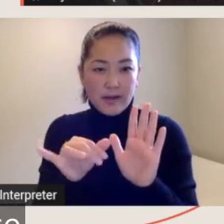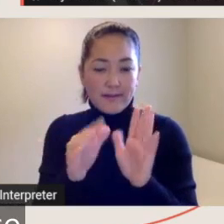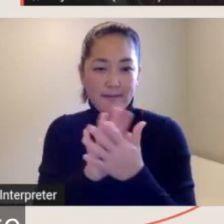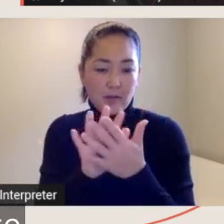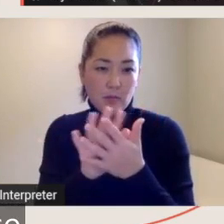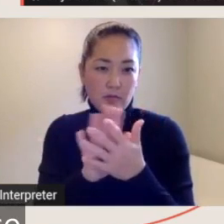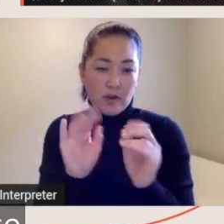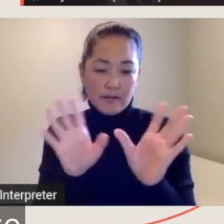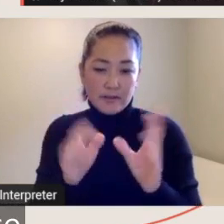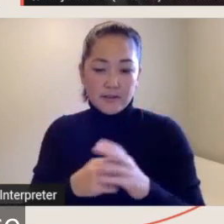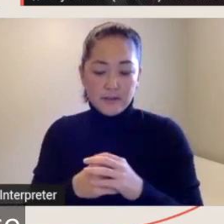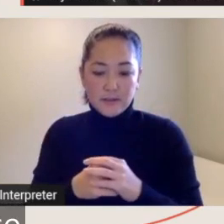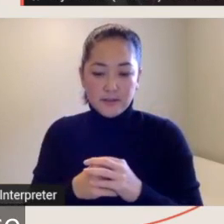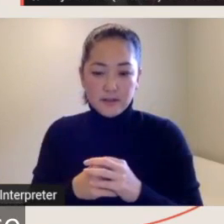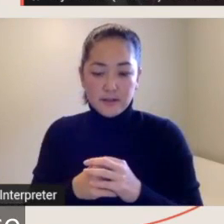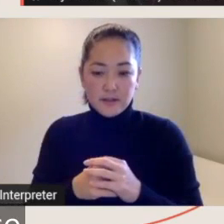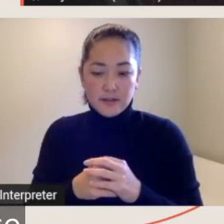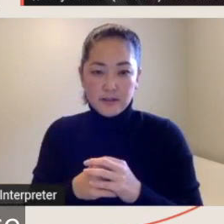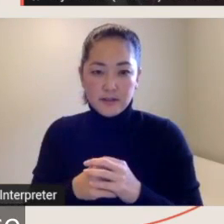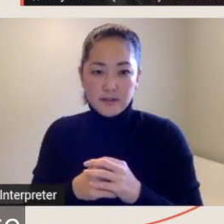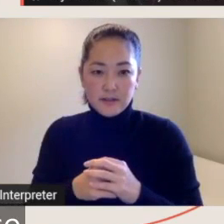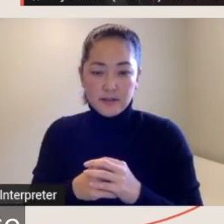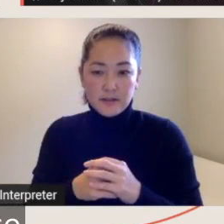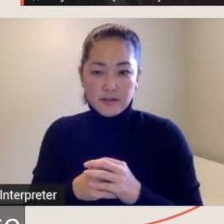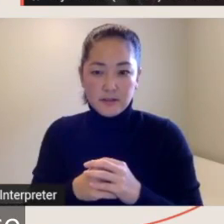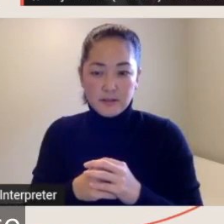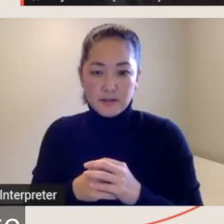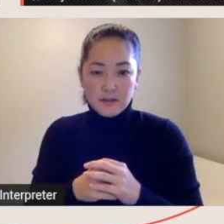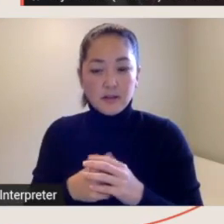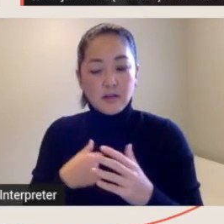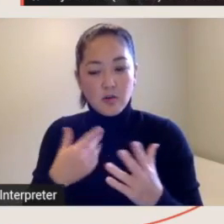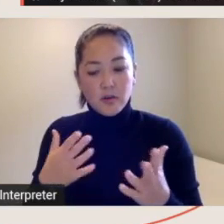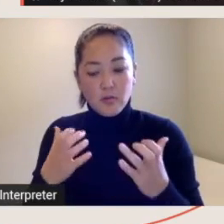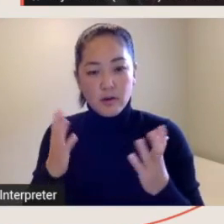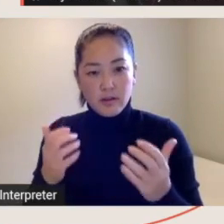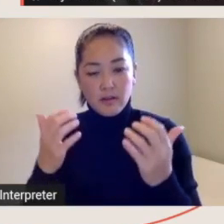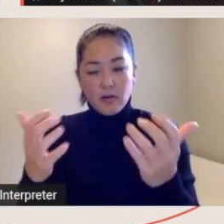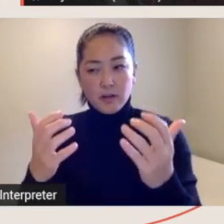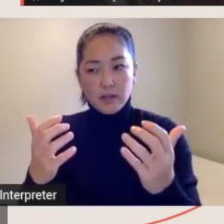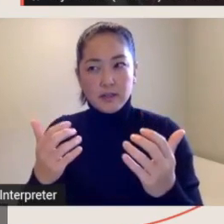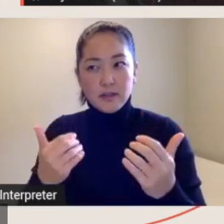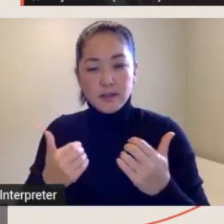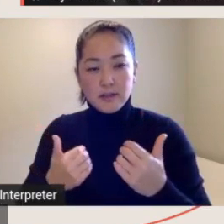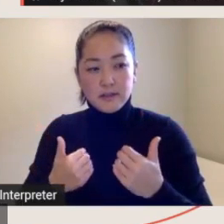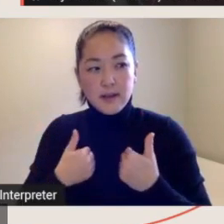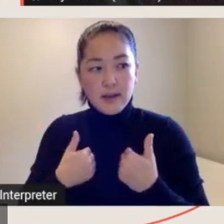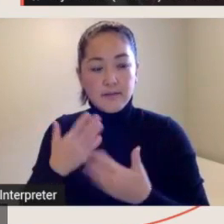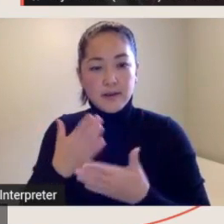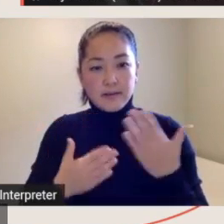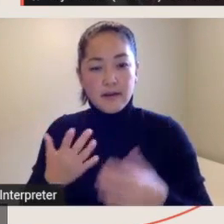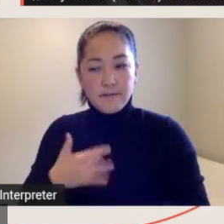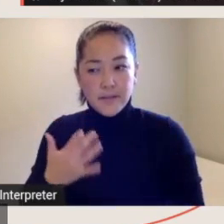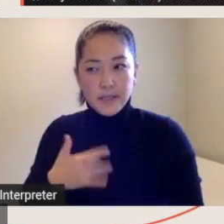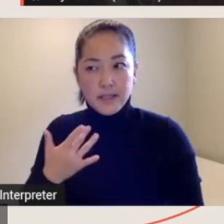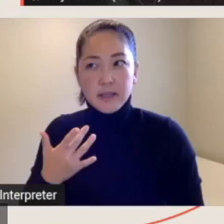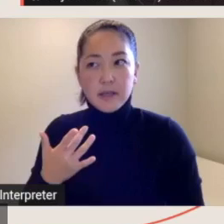to allow the audience to fill in some blanks, to fill in the